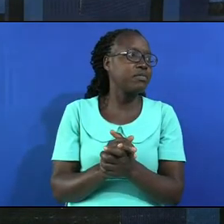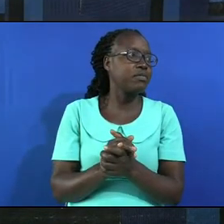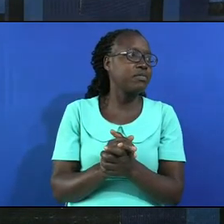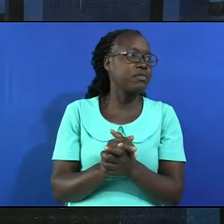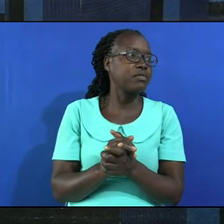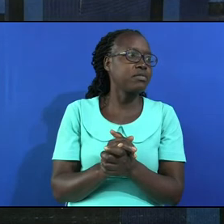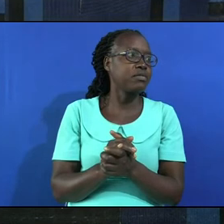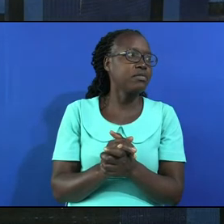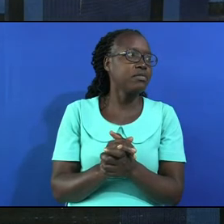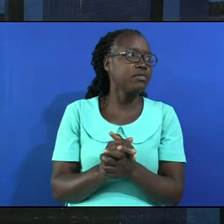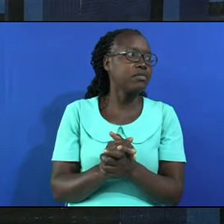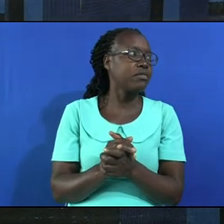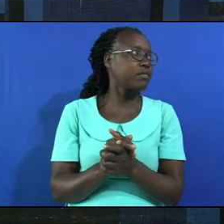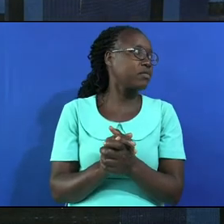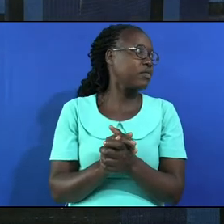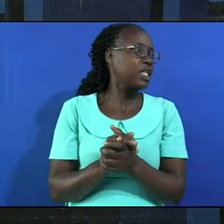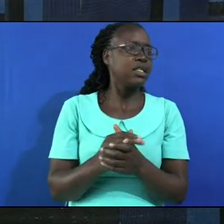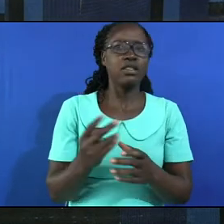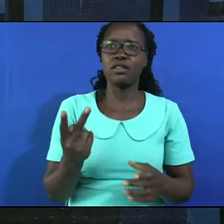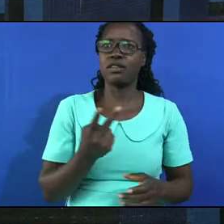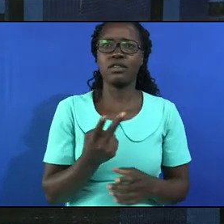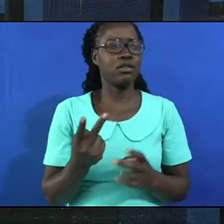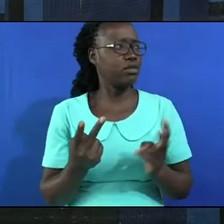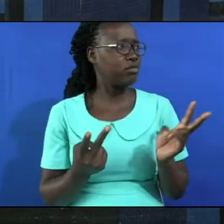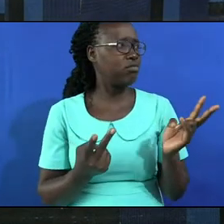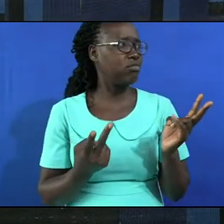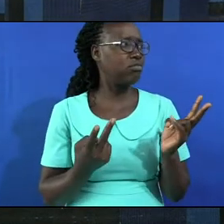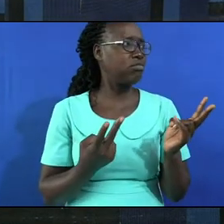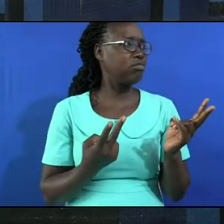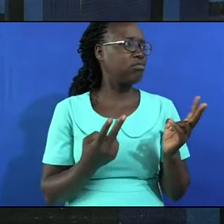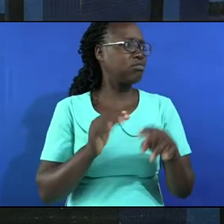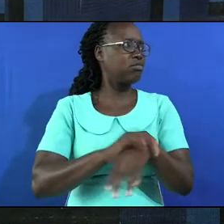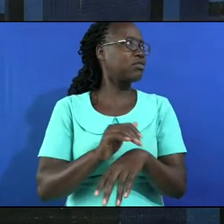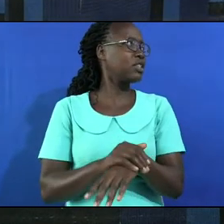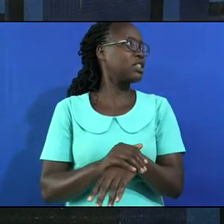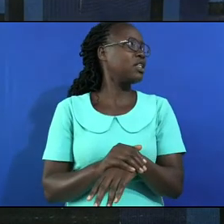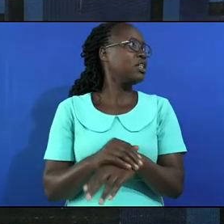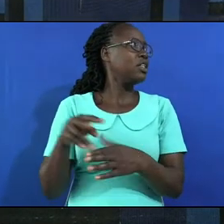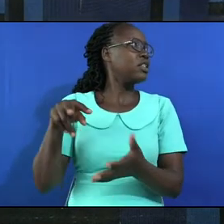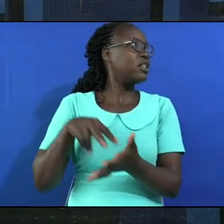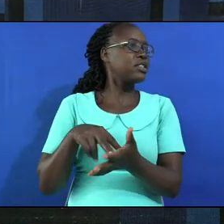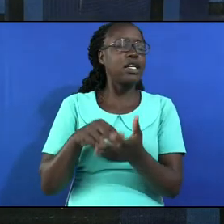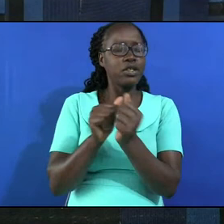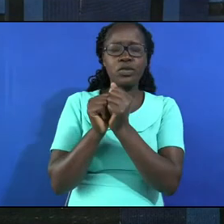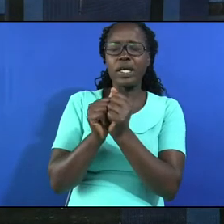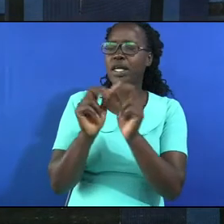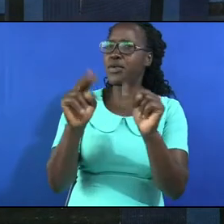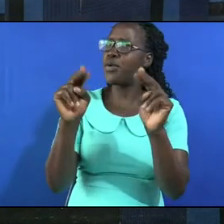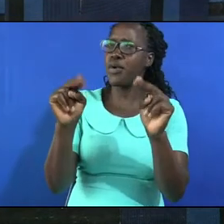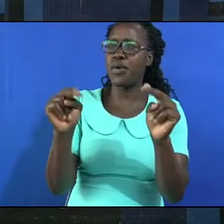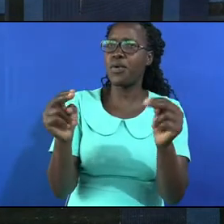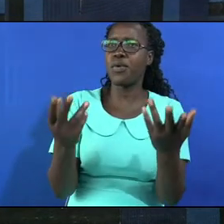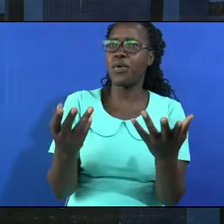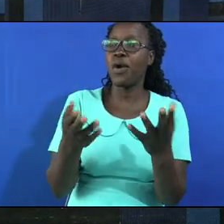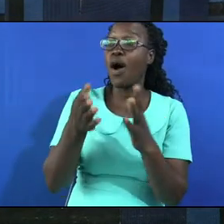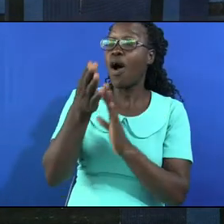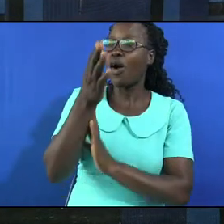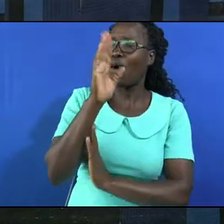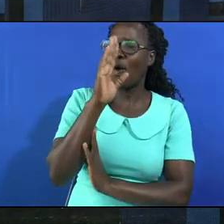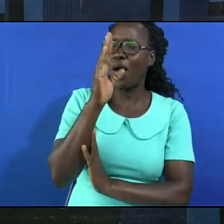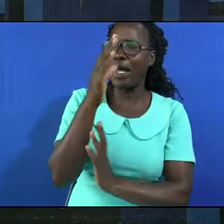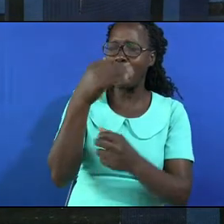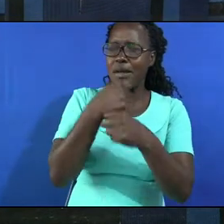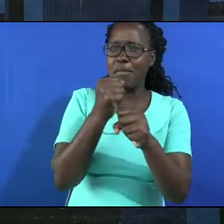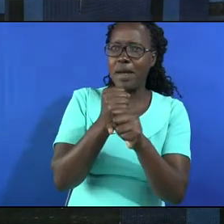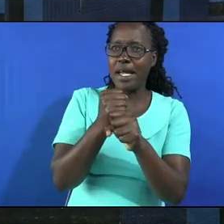let's make Eve. I think the two of you are looking good. Now, can you rise up together? No. God